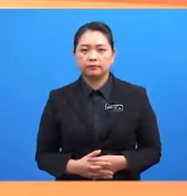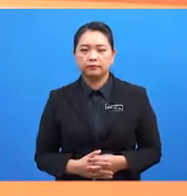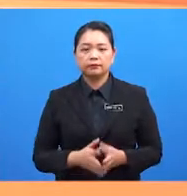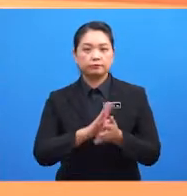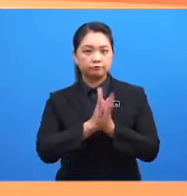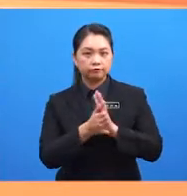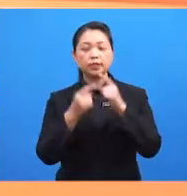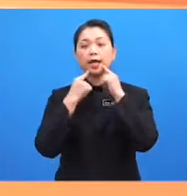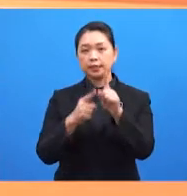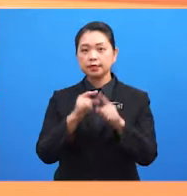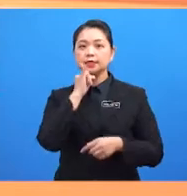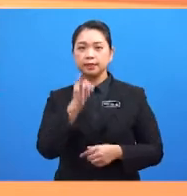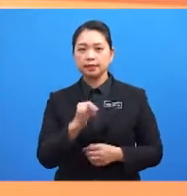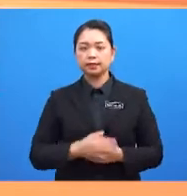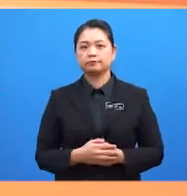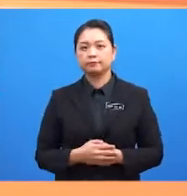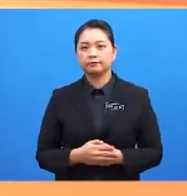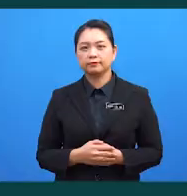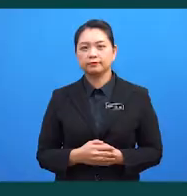So the answer is